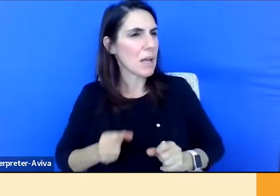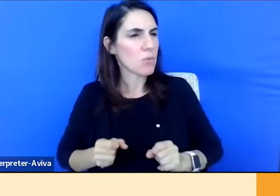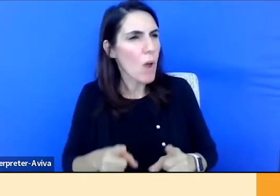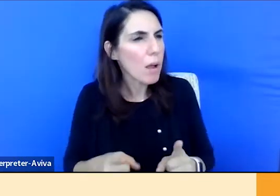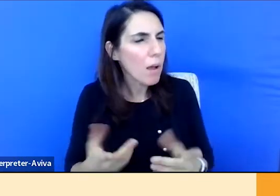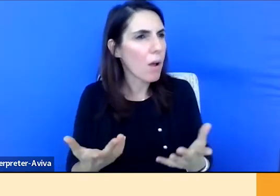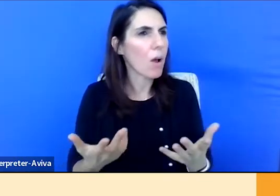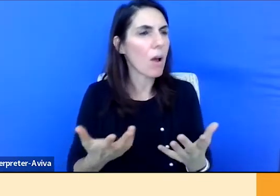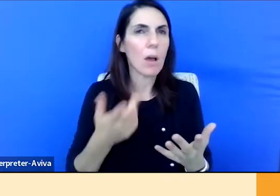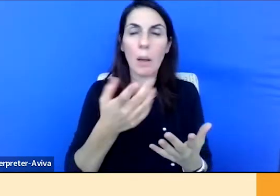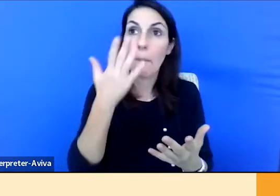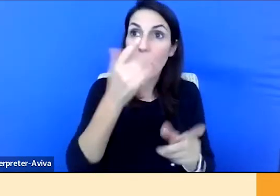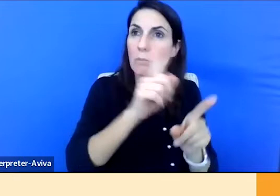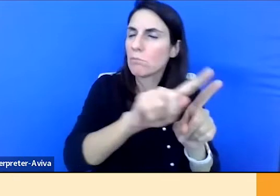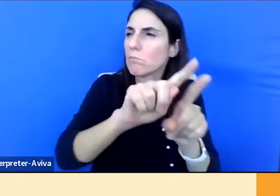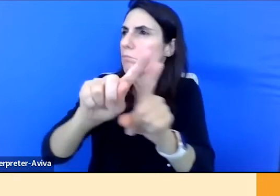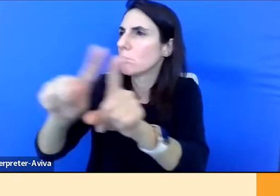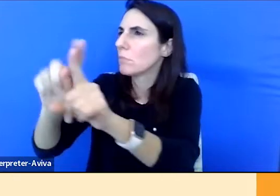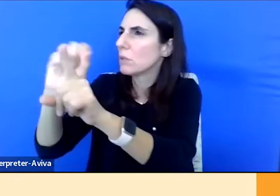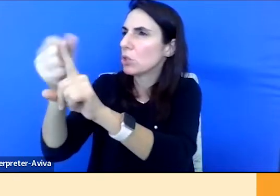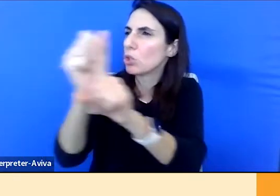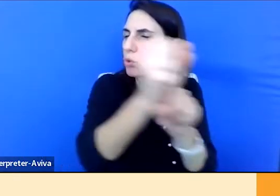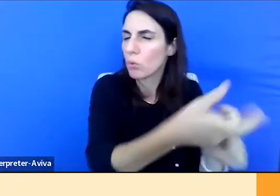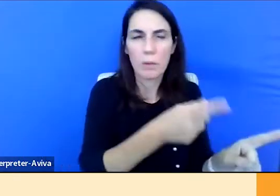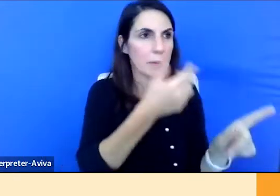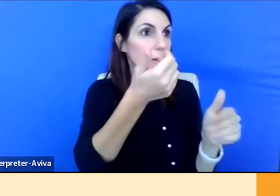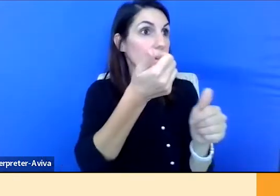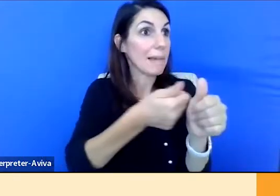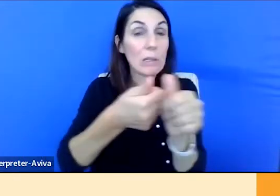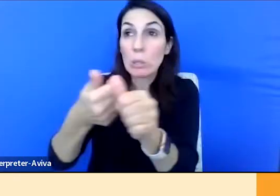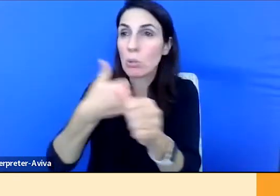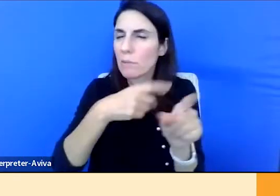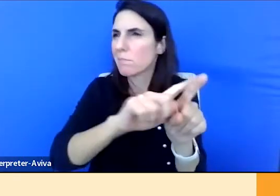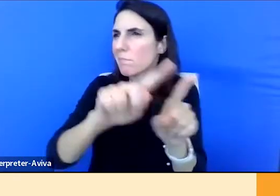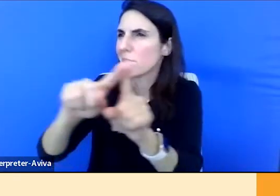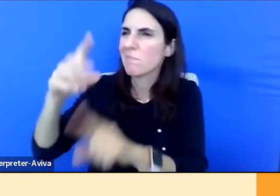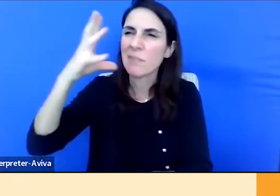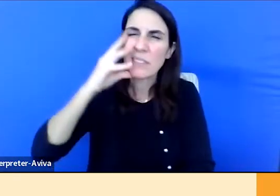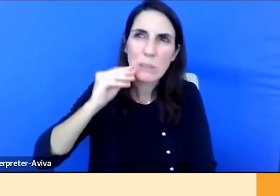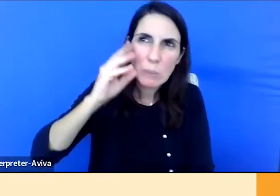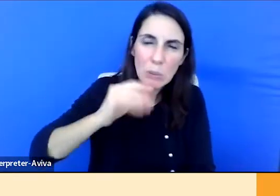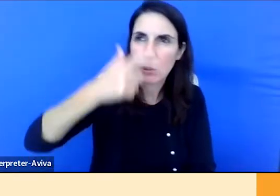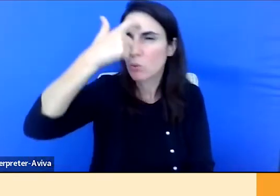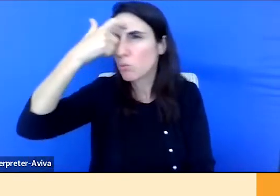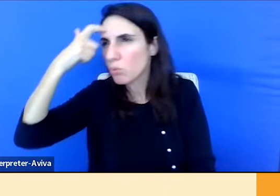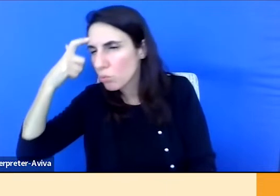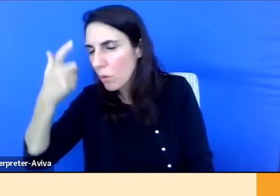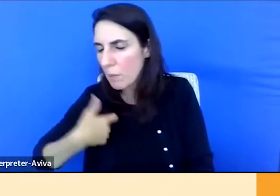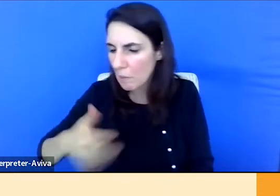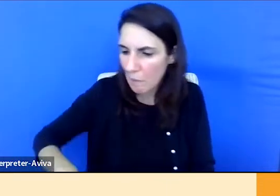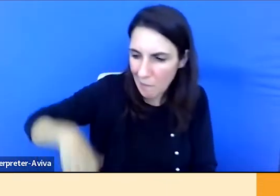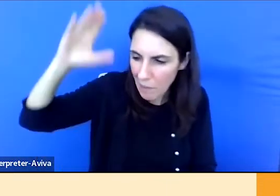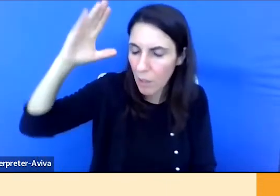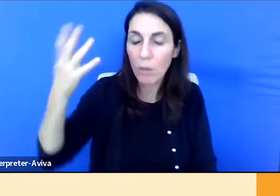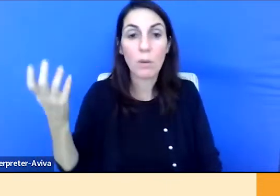different situations, trauma that we have experienced through life.